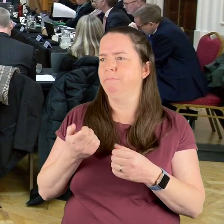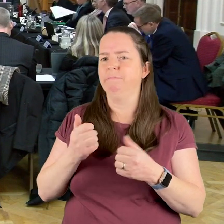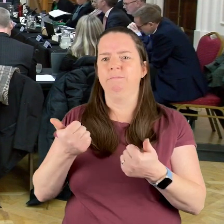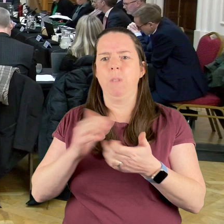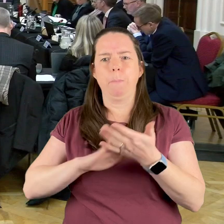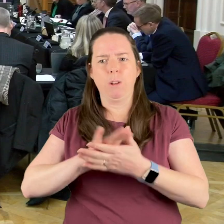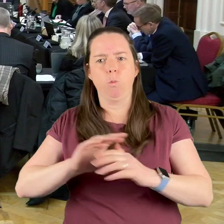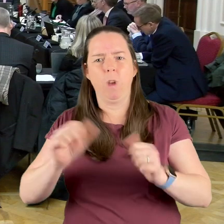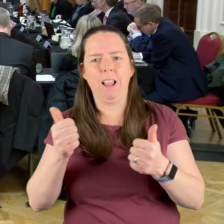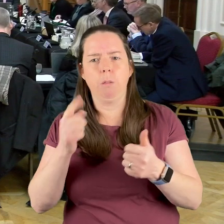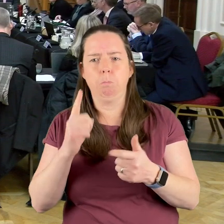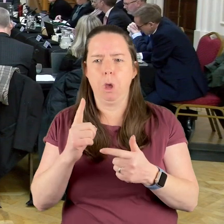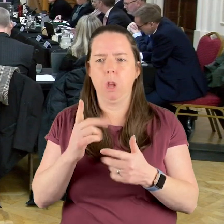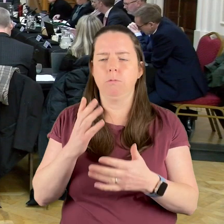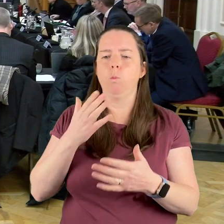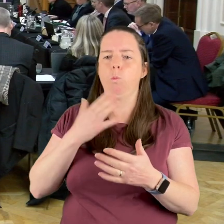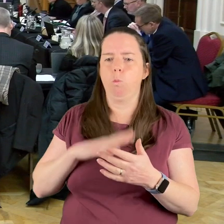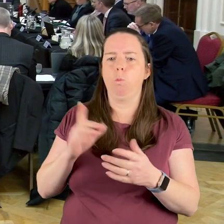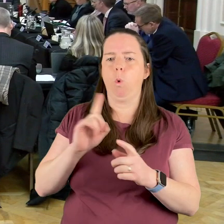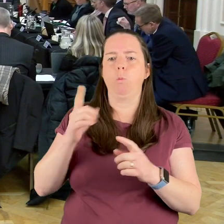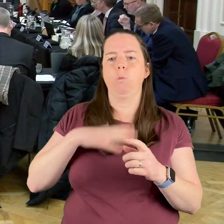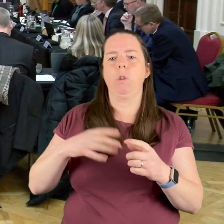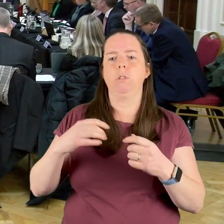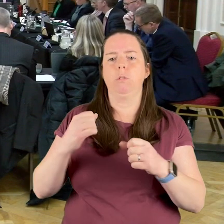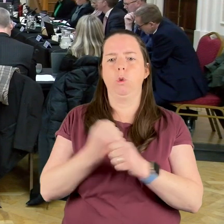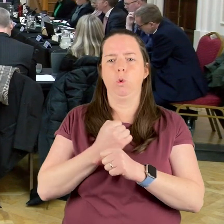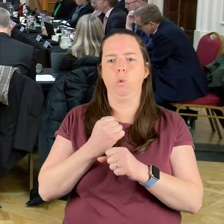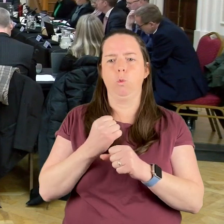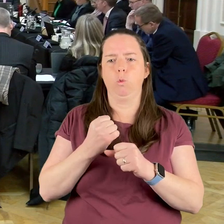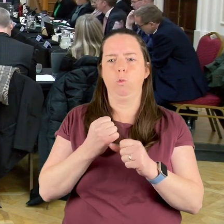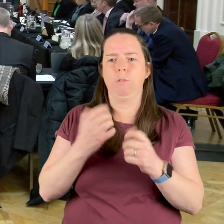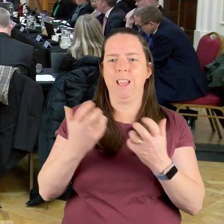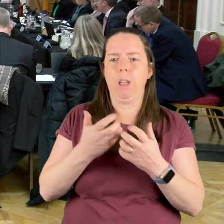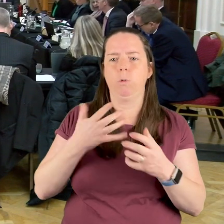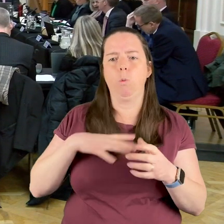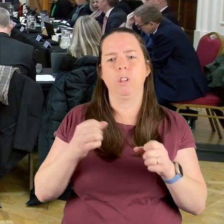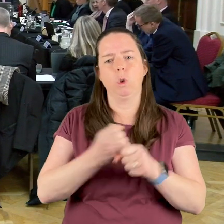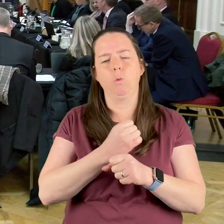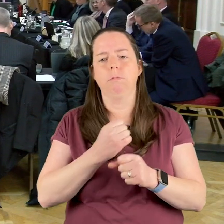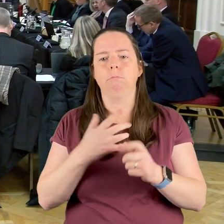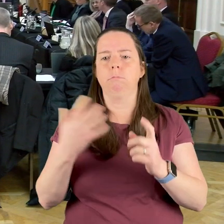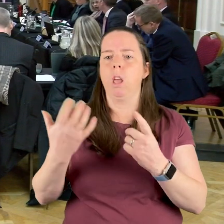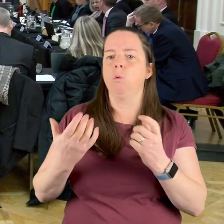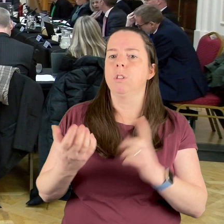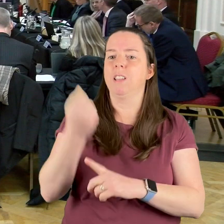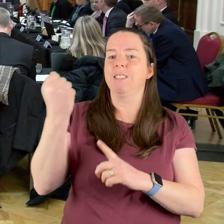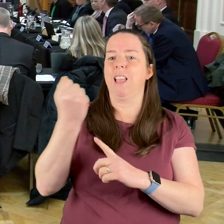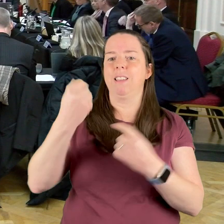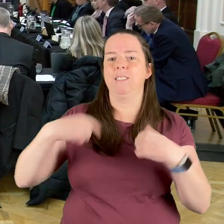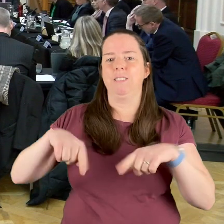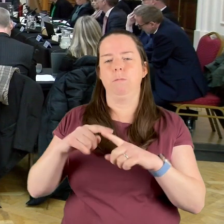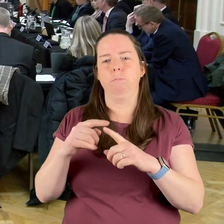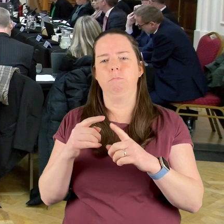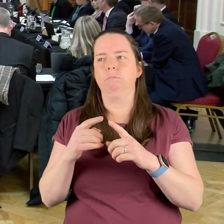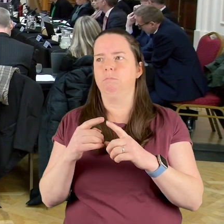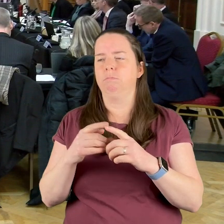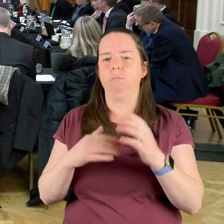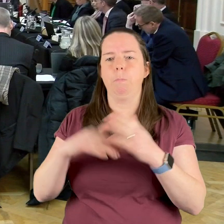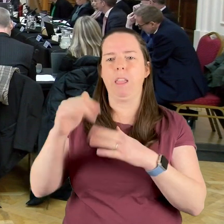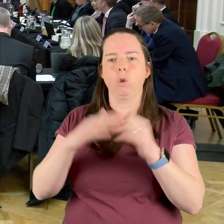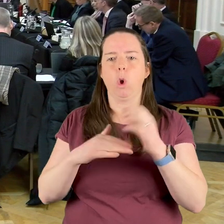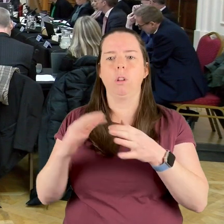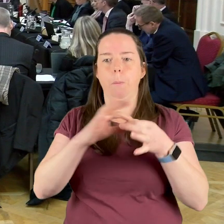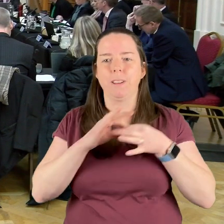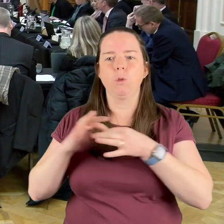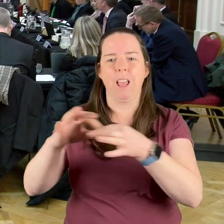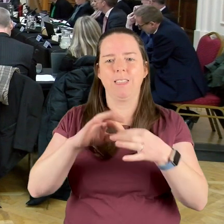some requirements, all of which will be well-meaning, but may not be absolutely what we want to do in the way that we want to do it. And our